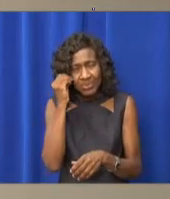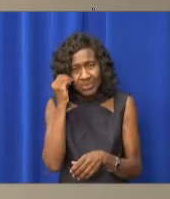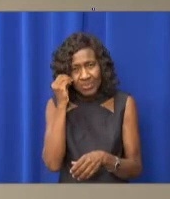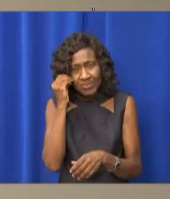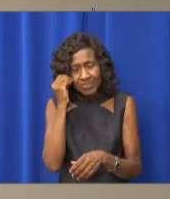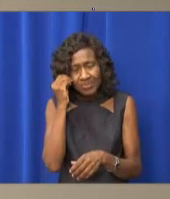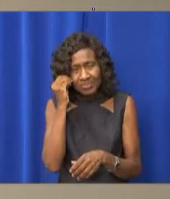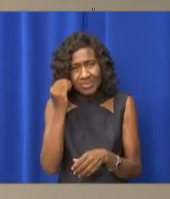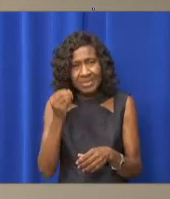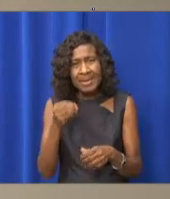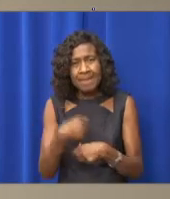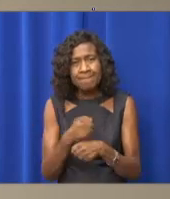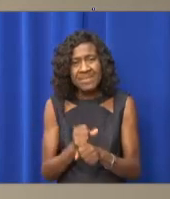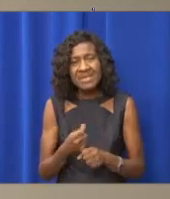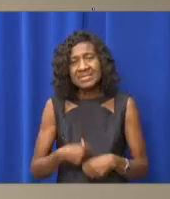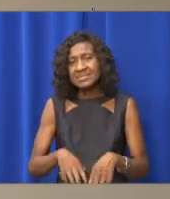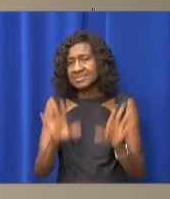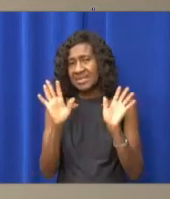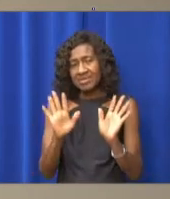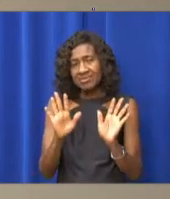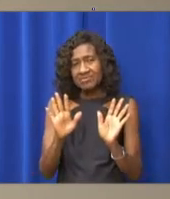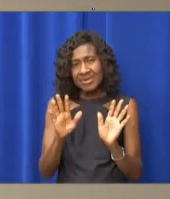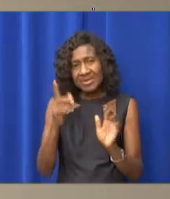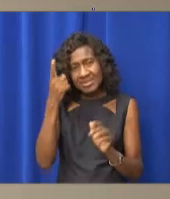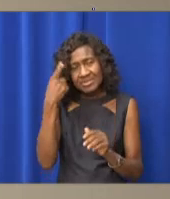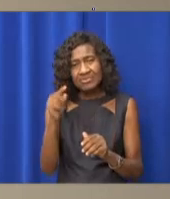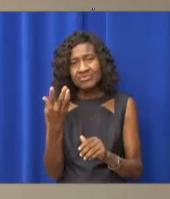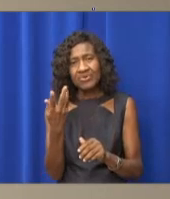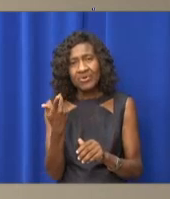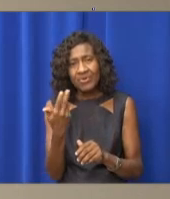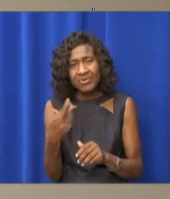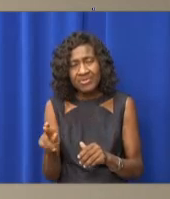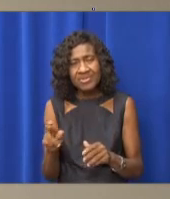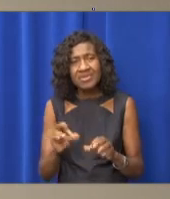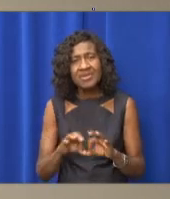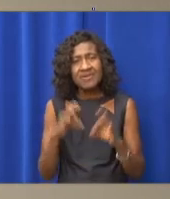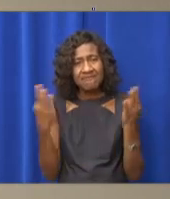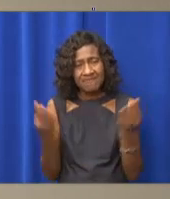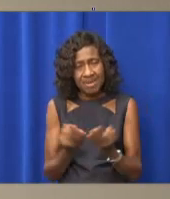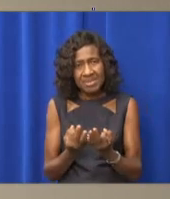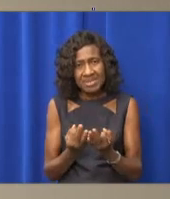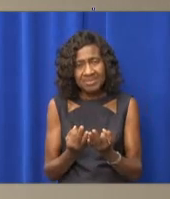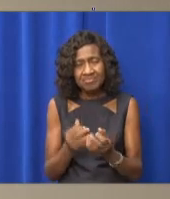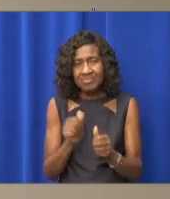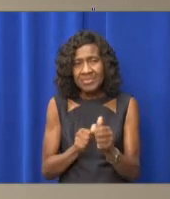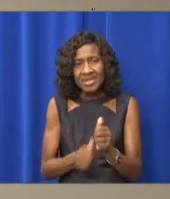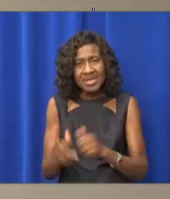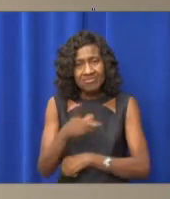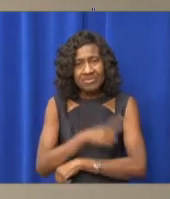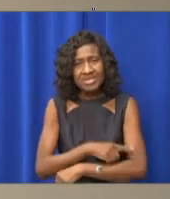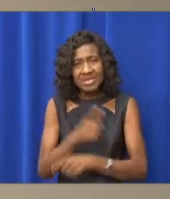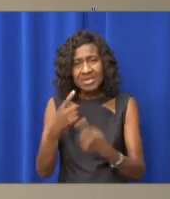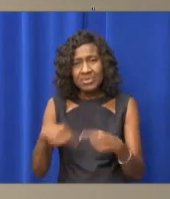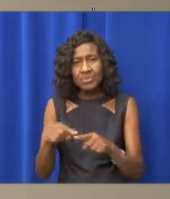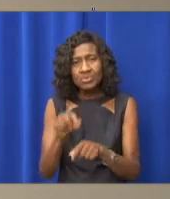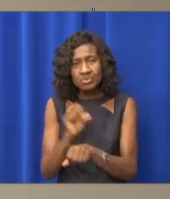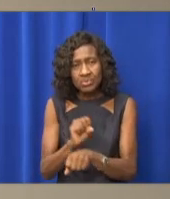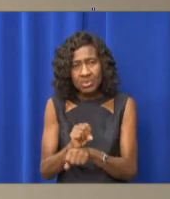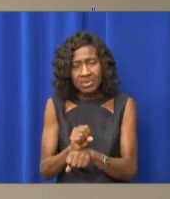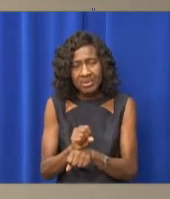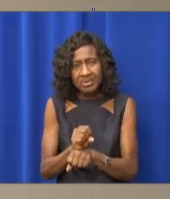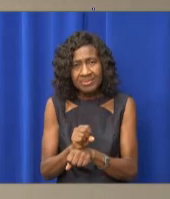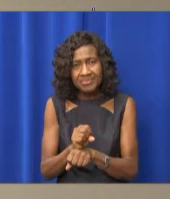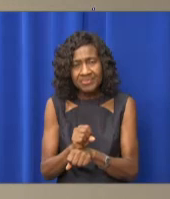making sacrifices every day by showing up at work and putting themselves on the front line. It is truly a selfless